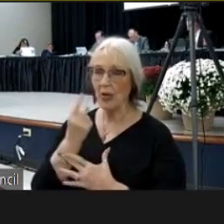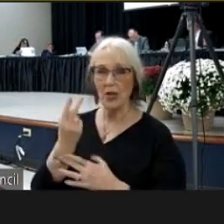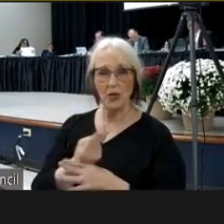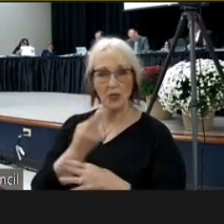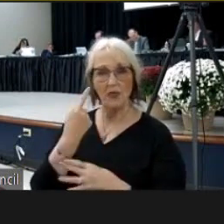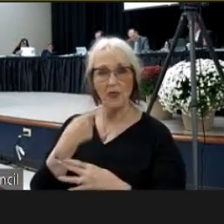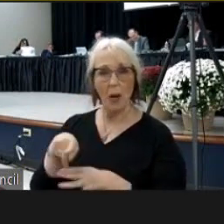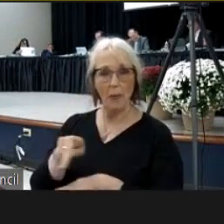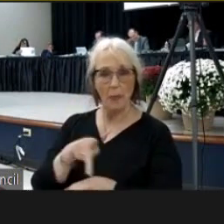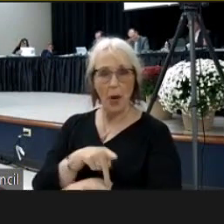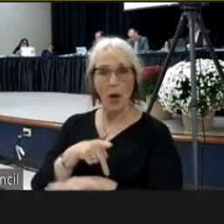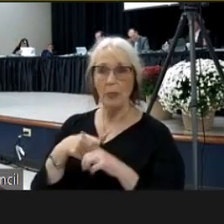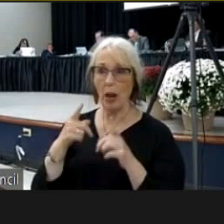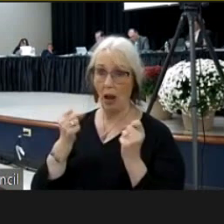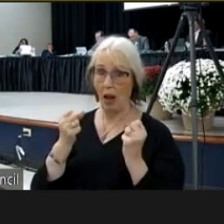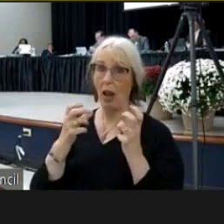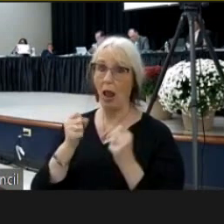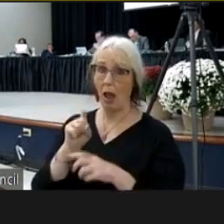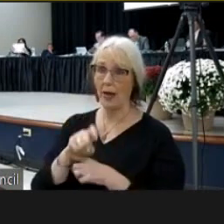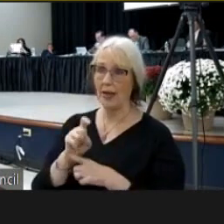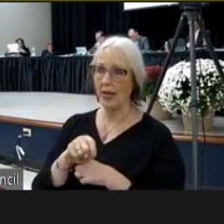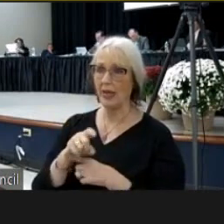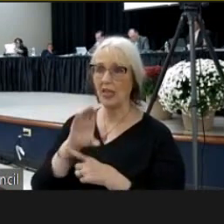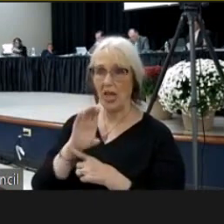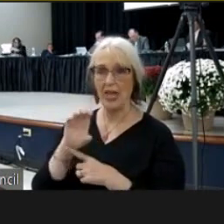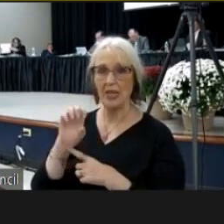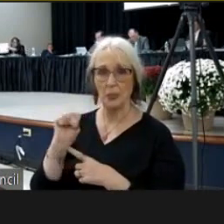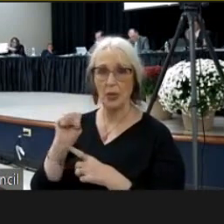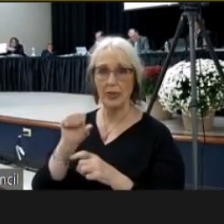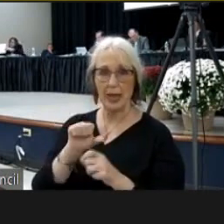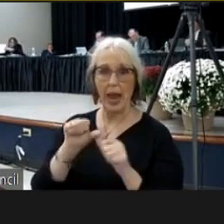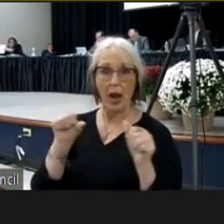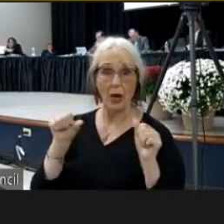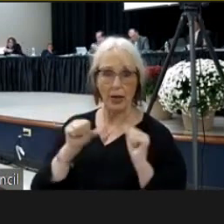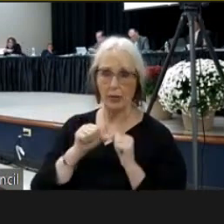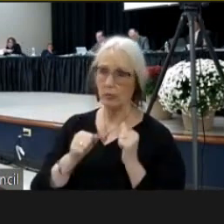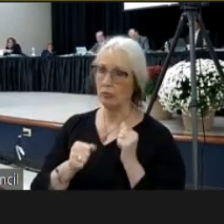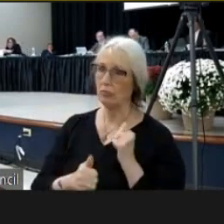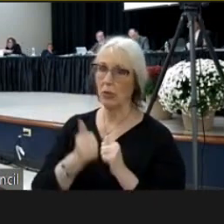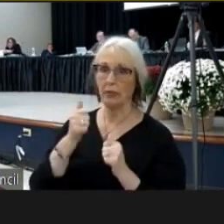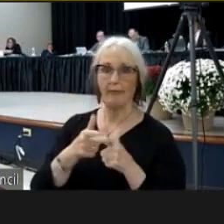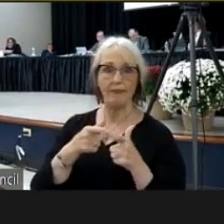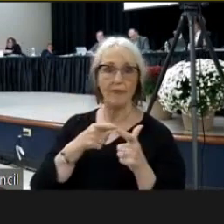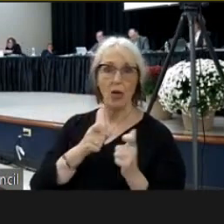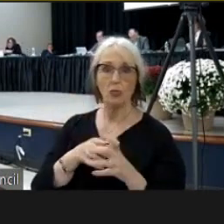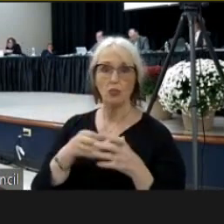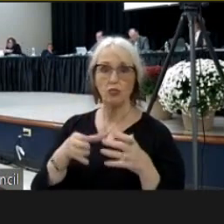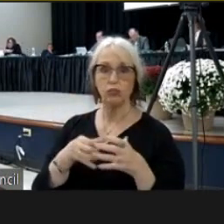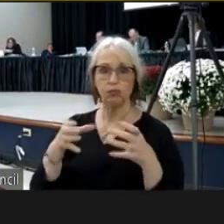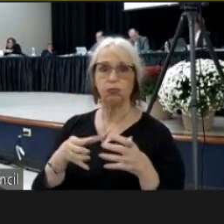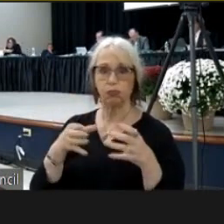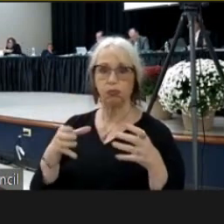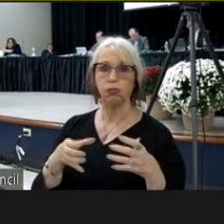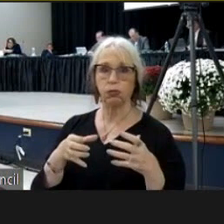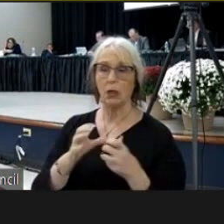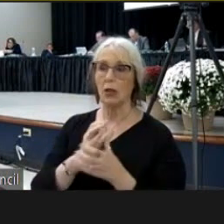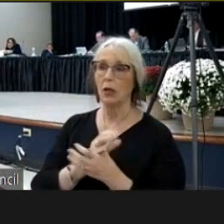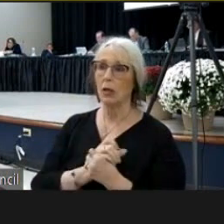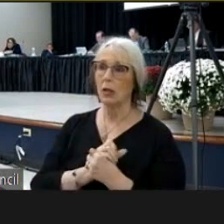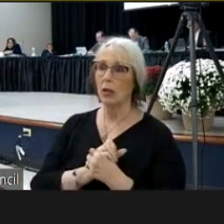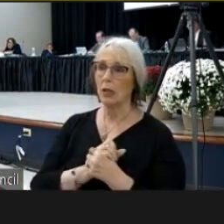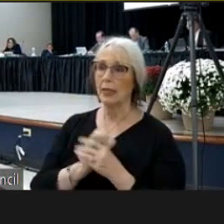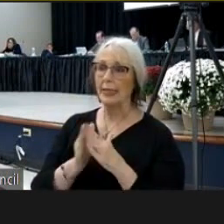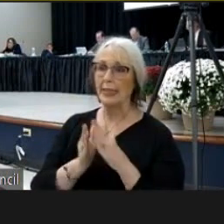But there's a lot of needs out in the China Spring areas. It's one of the fastest growing. West Highway 84 and the western part of the city is